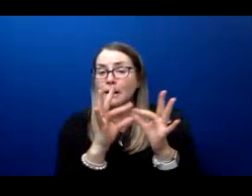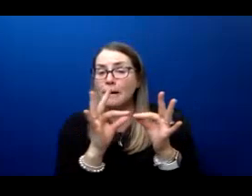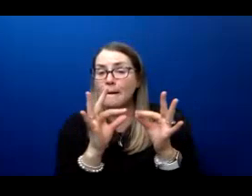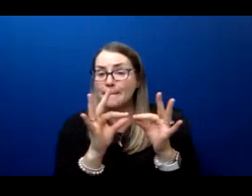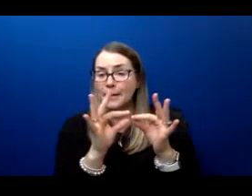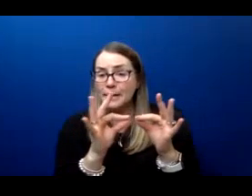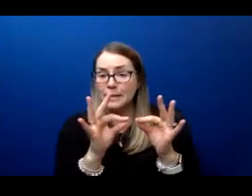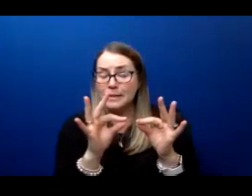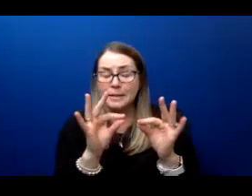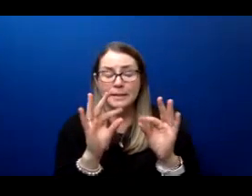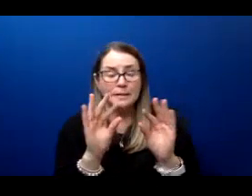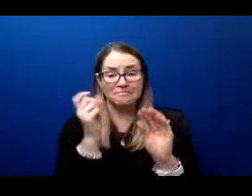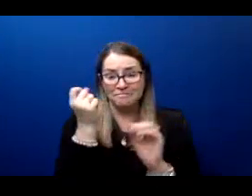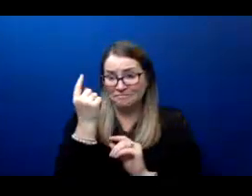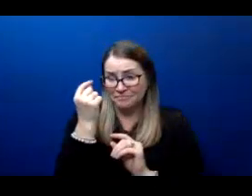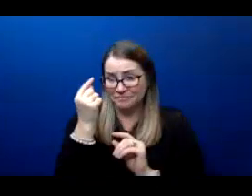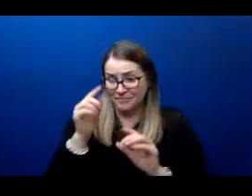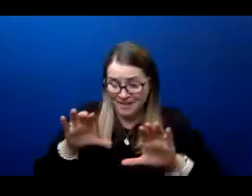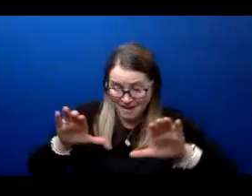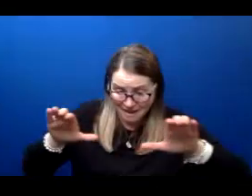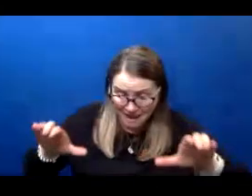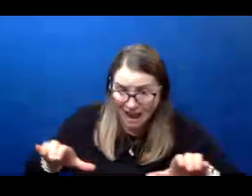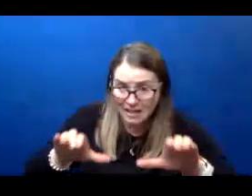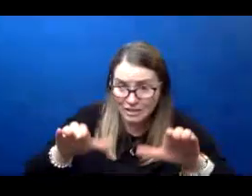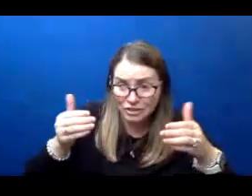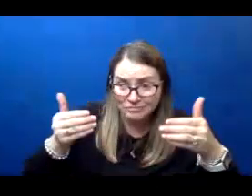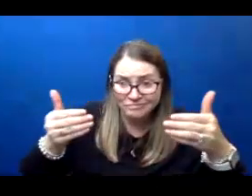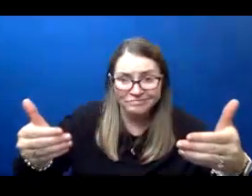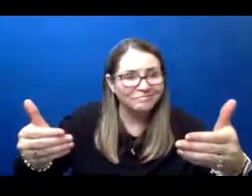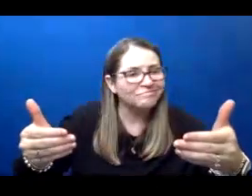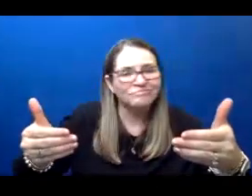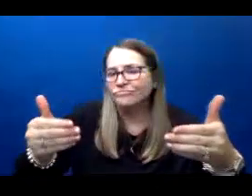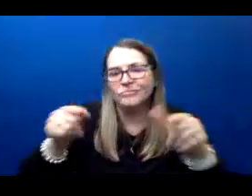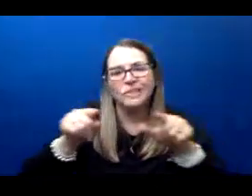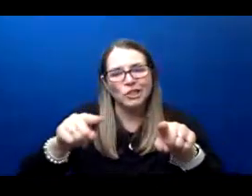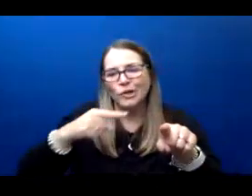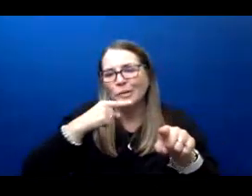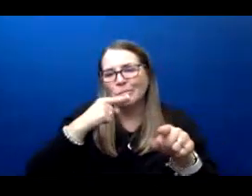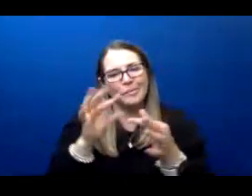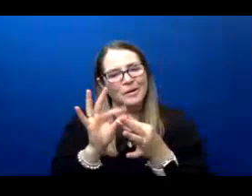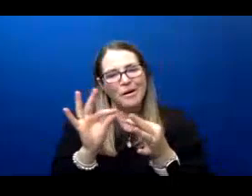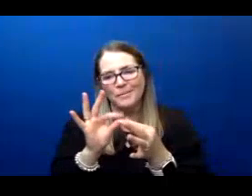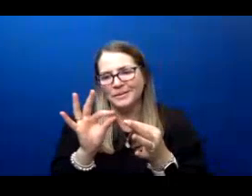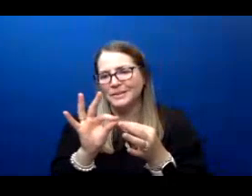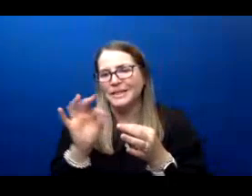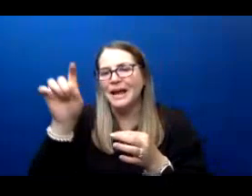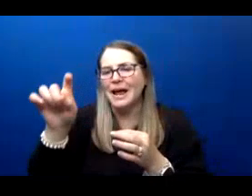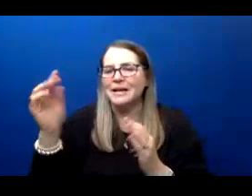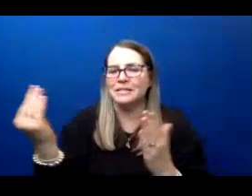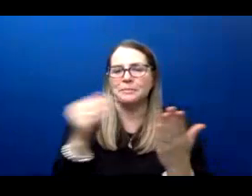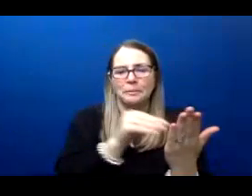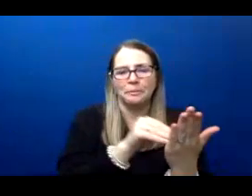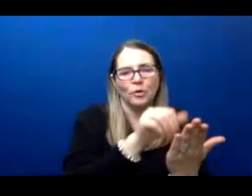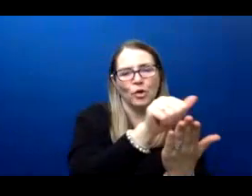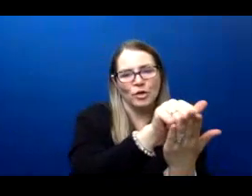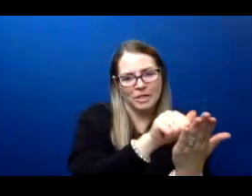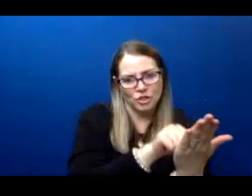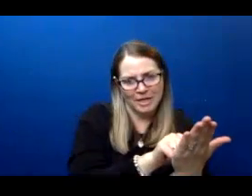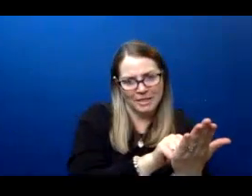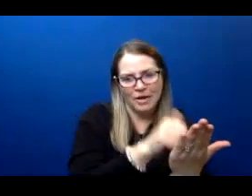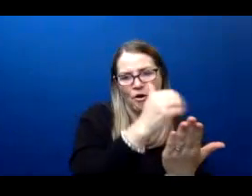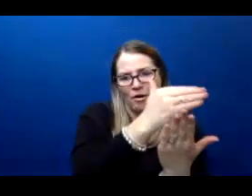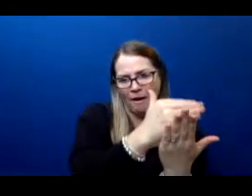item. No action may be taken on a matter rather raised under this item until the matter is included on an agenda as an item on